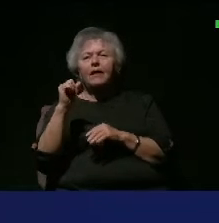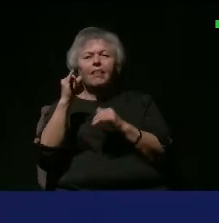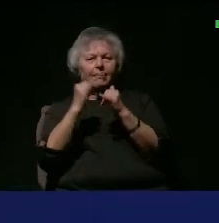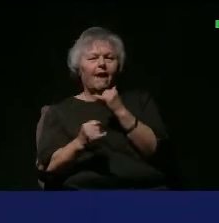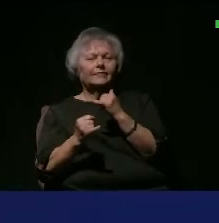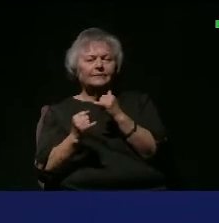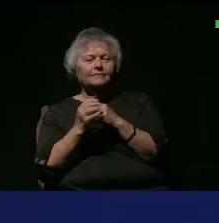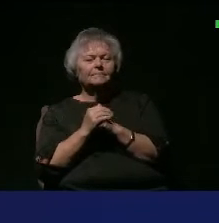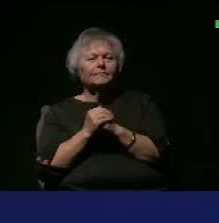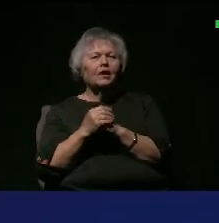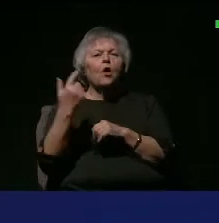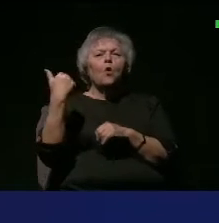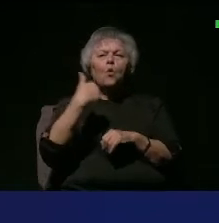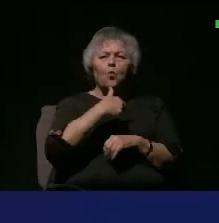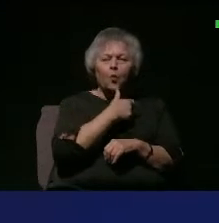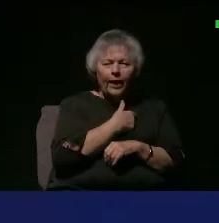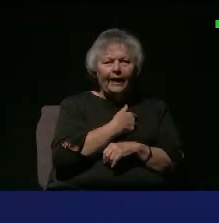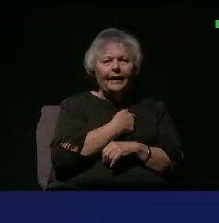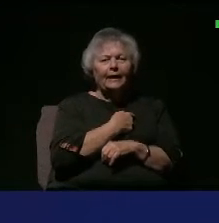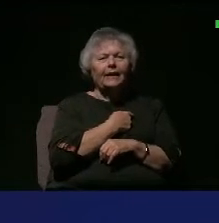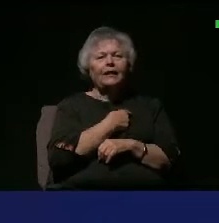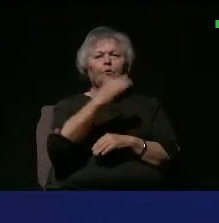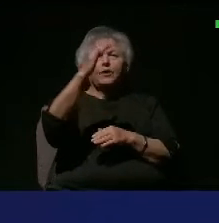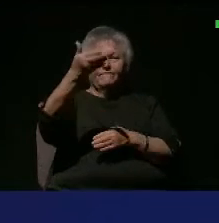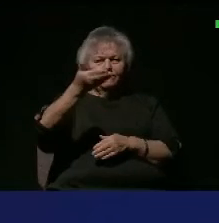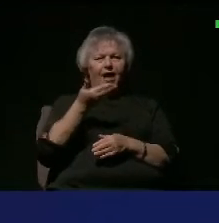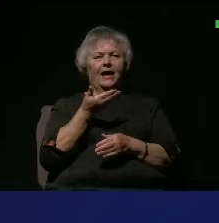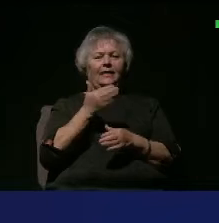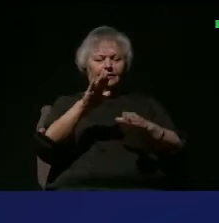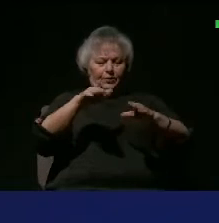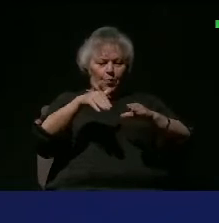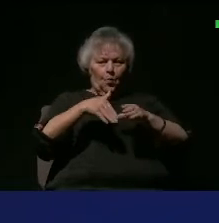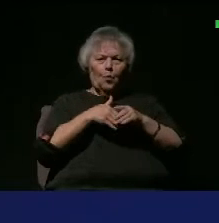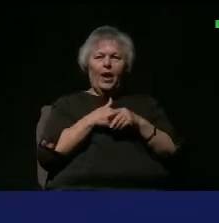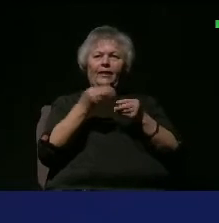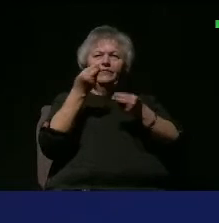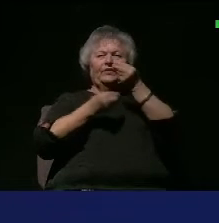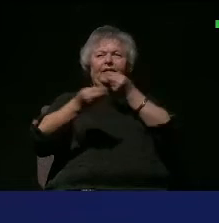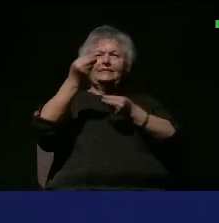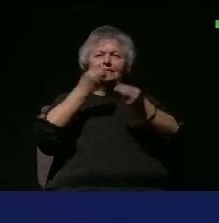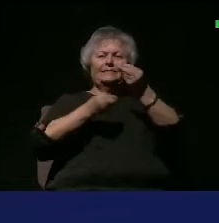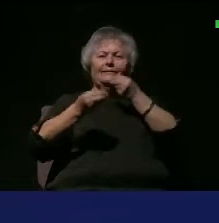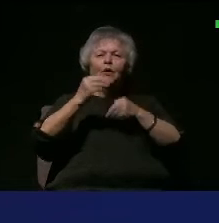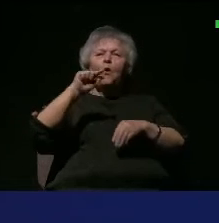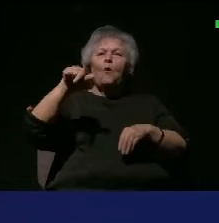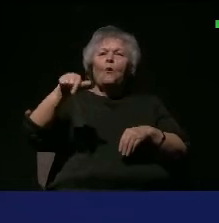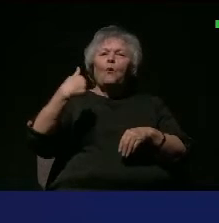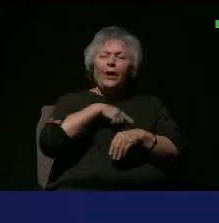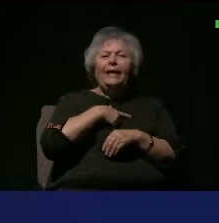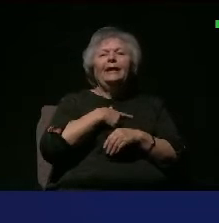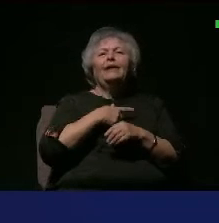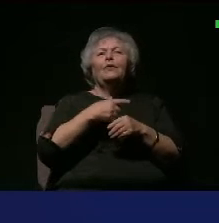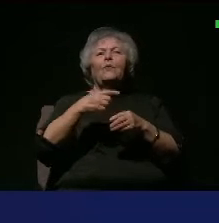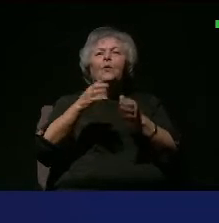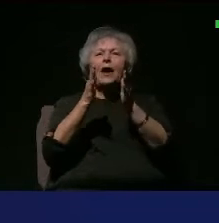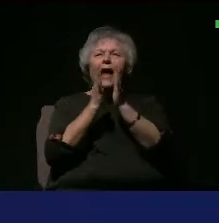the wedding feast. We Gentiles were invited by the grace of God to respond to his call. Now, notice the owner